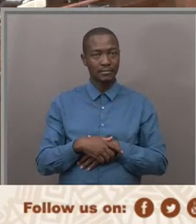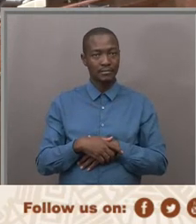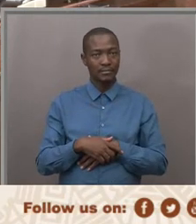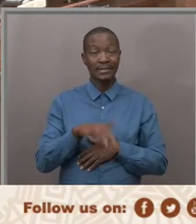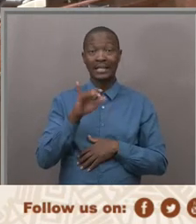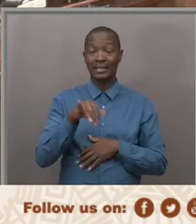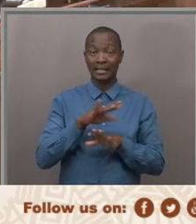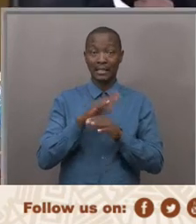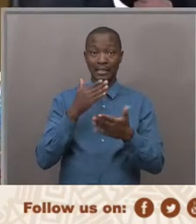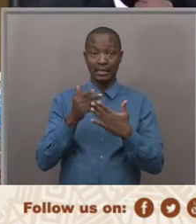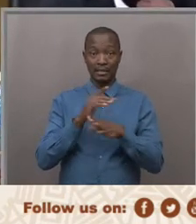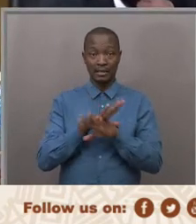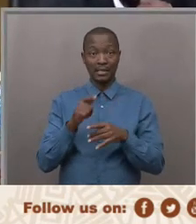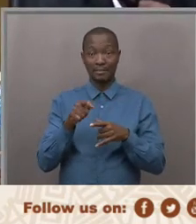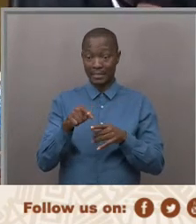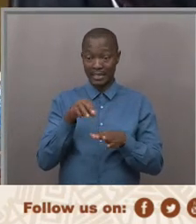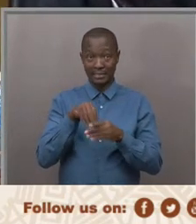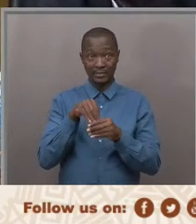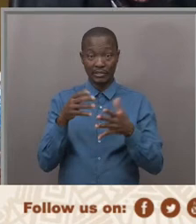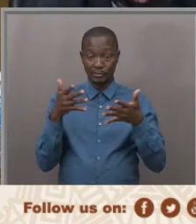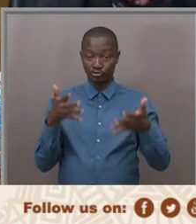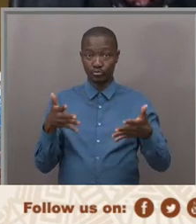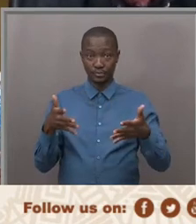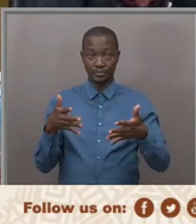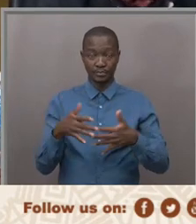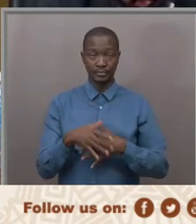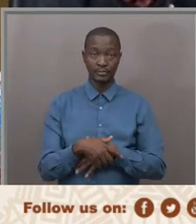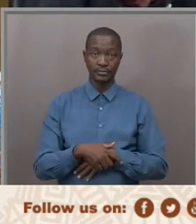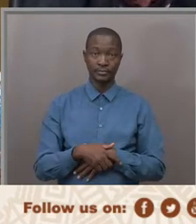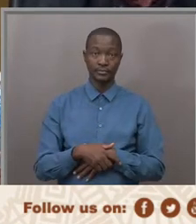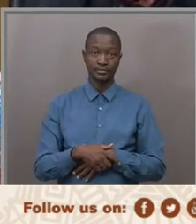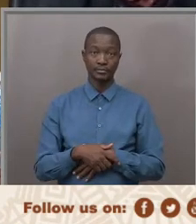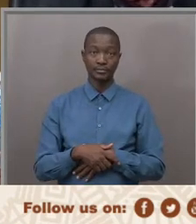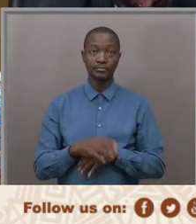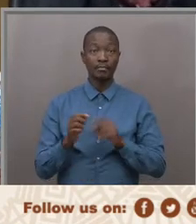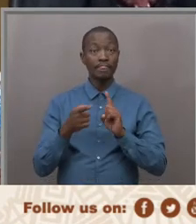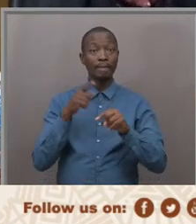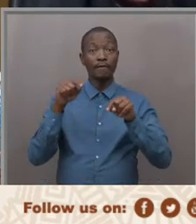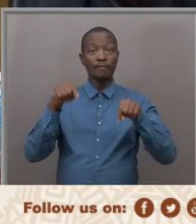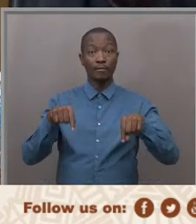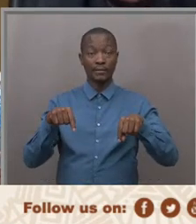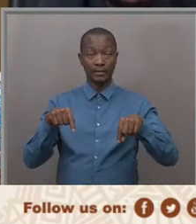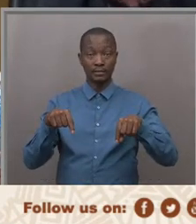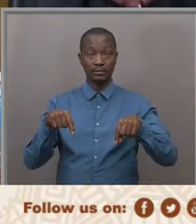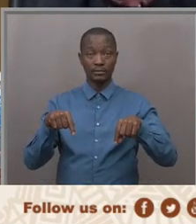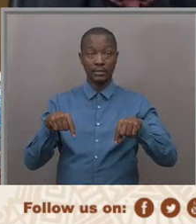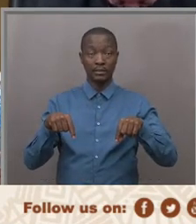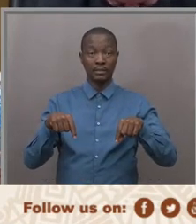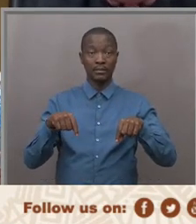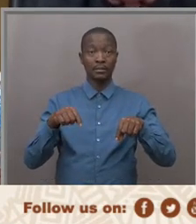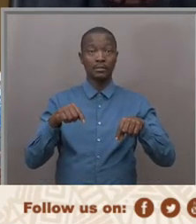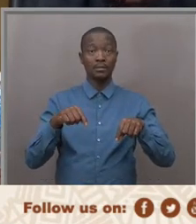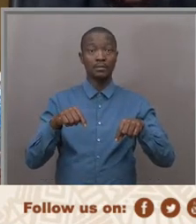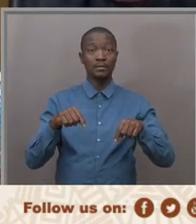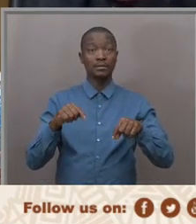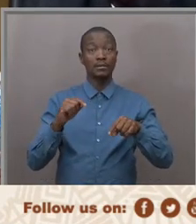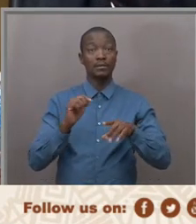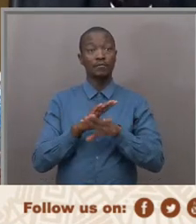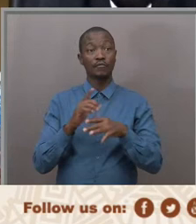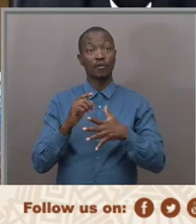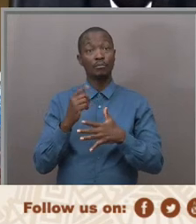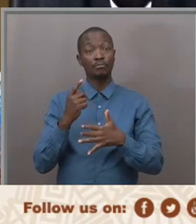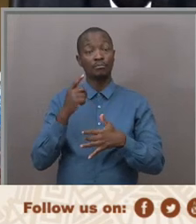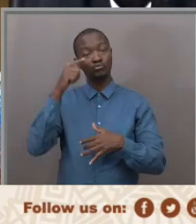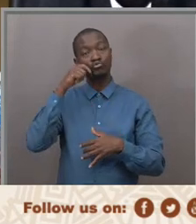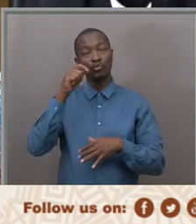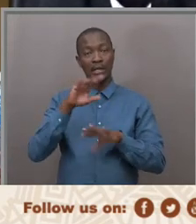that can beat this investment. And out of this Tshwane Automotive Special Economic Zone,